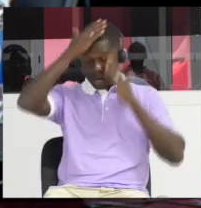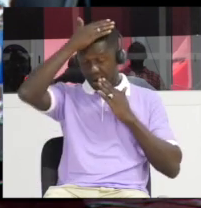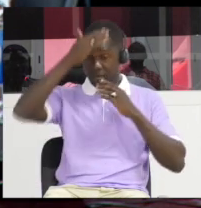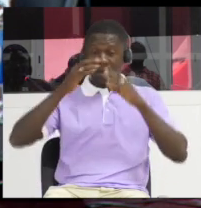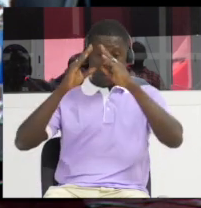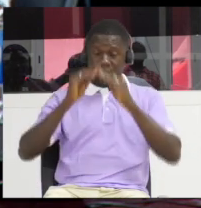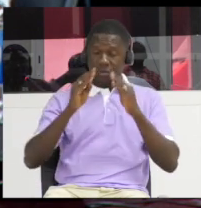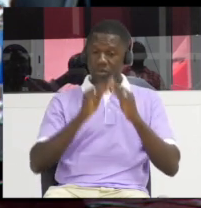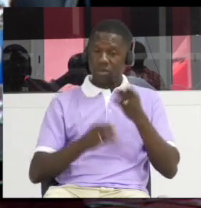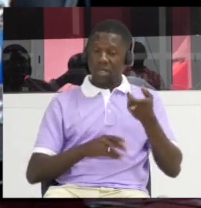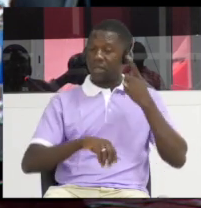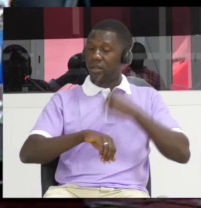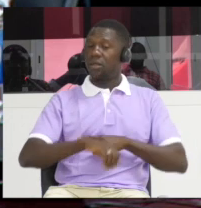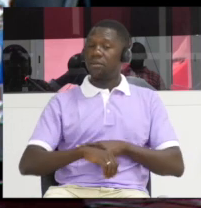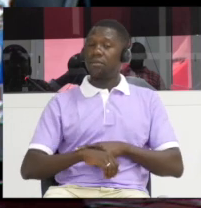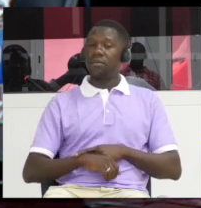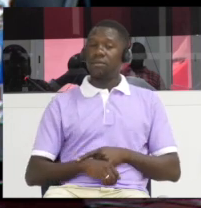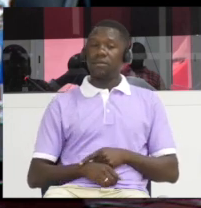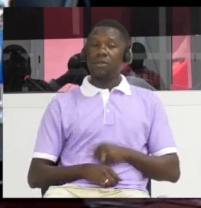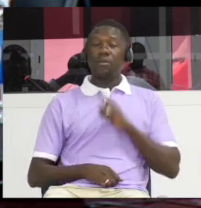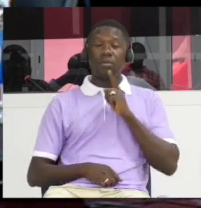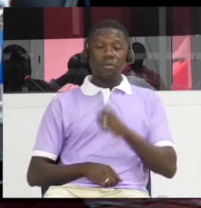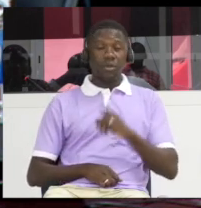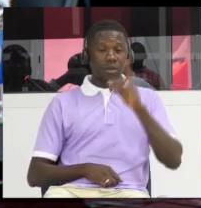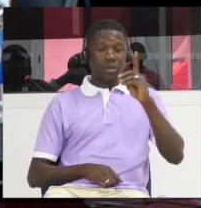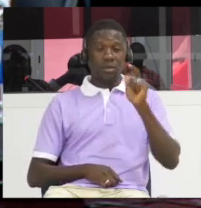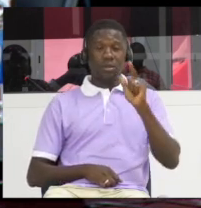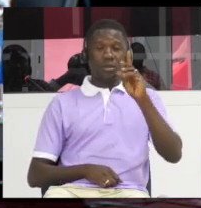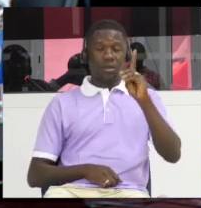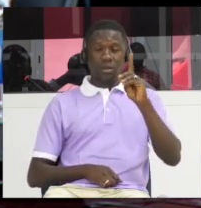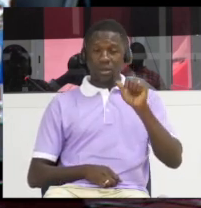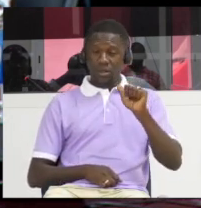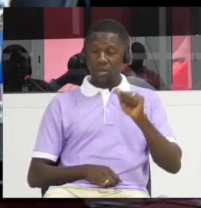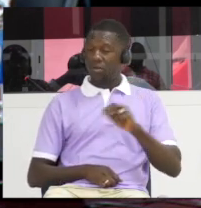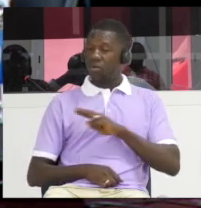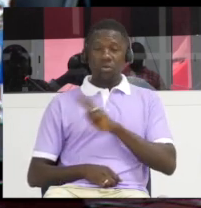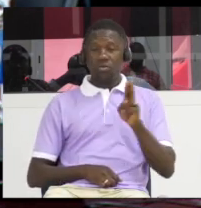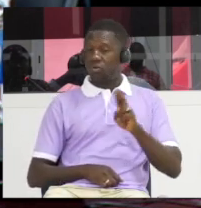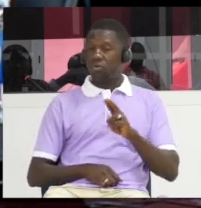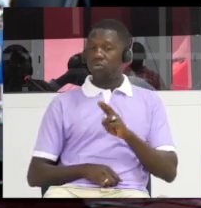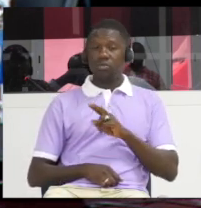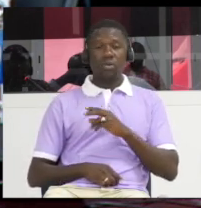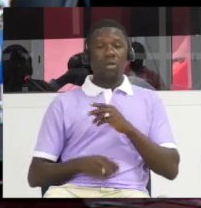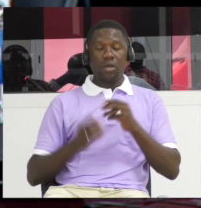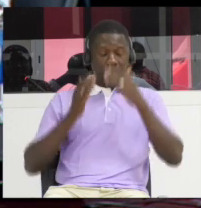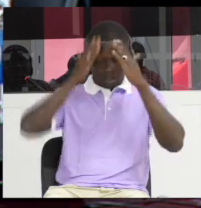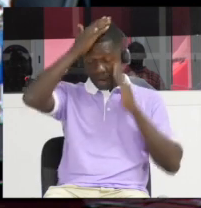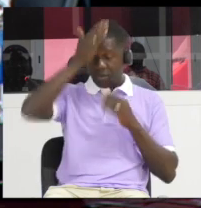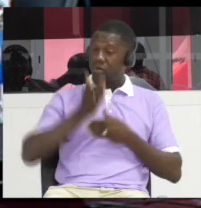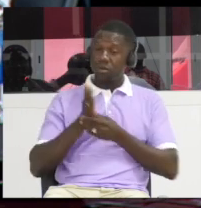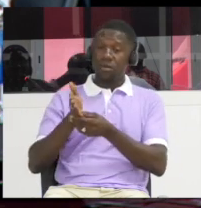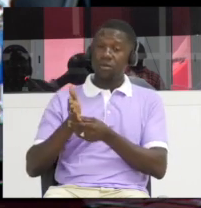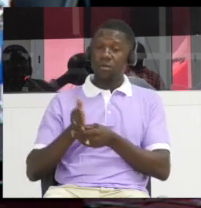headquarters at the time. But Dada was no longer the Army